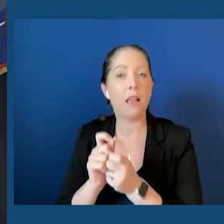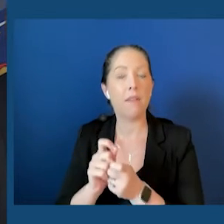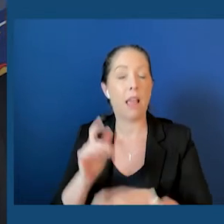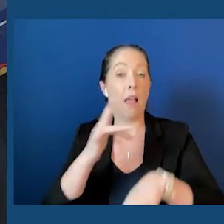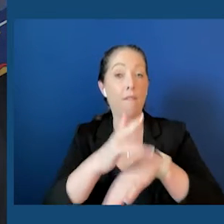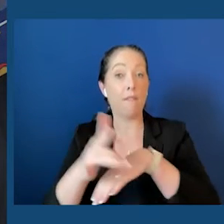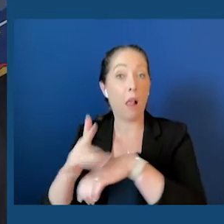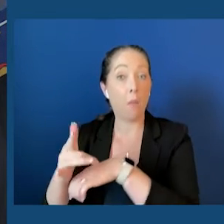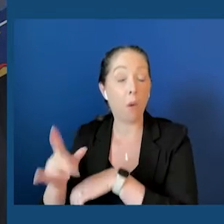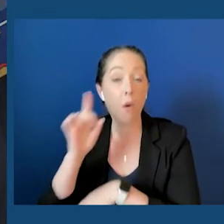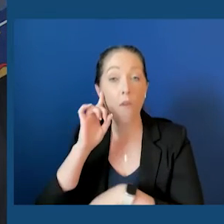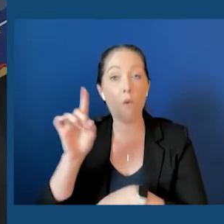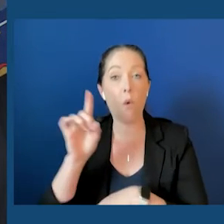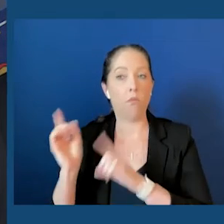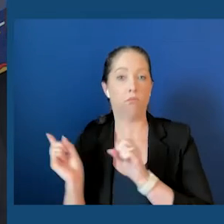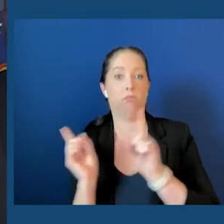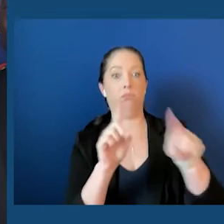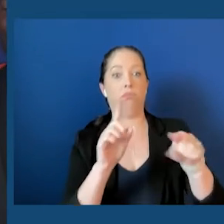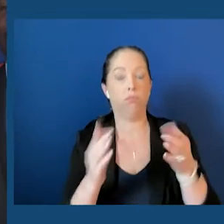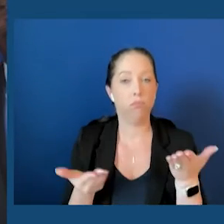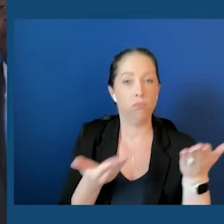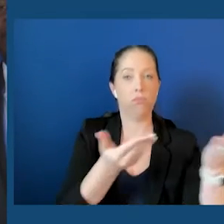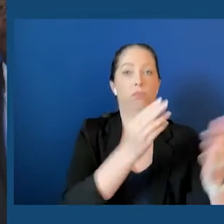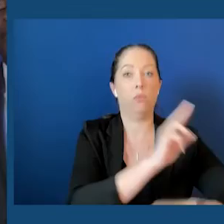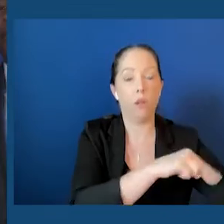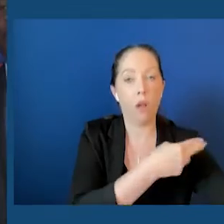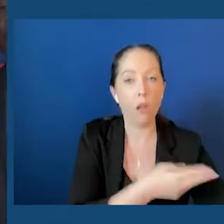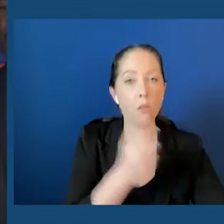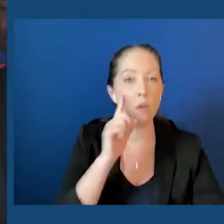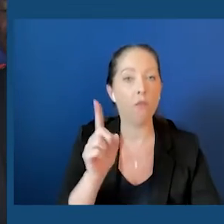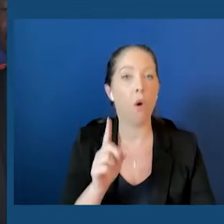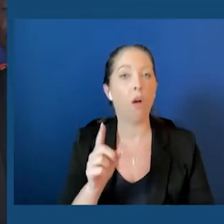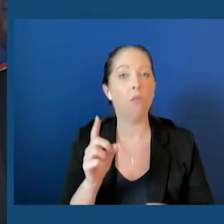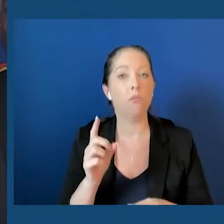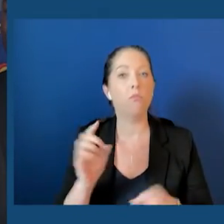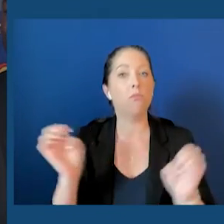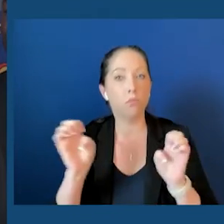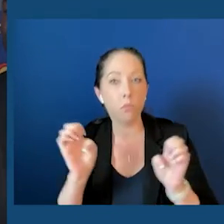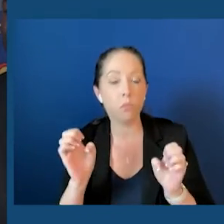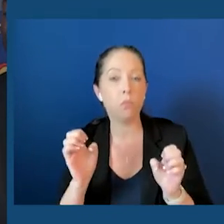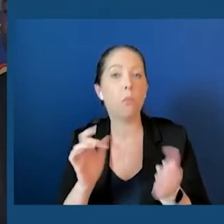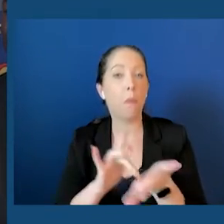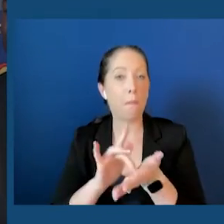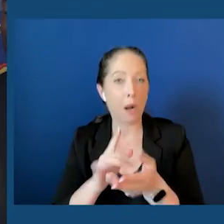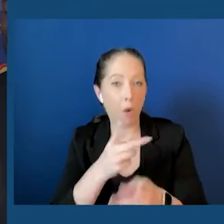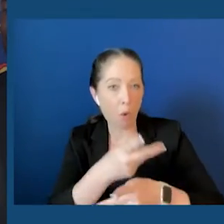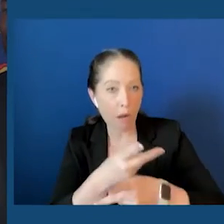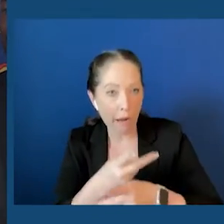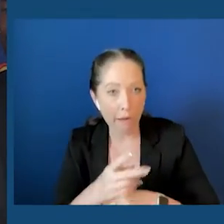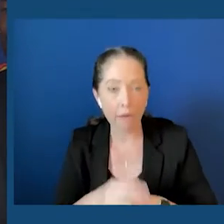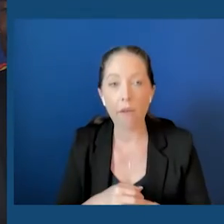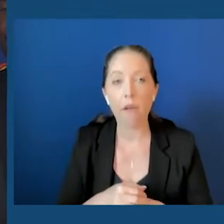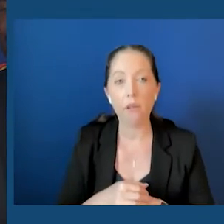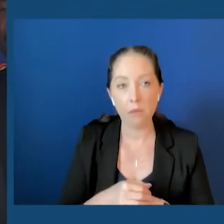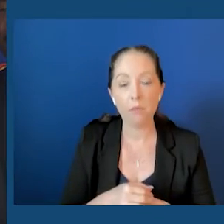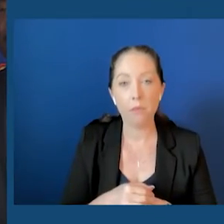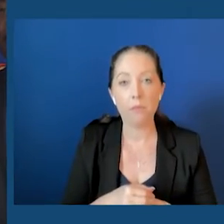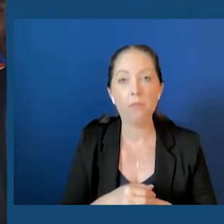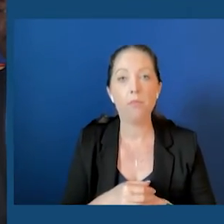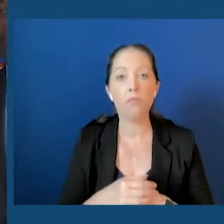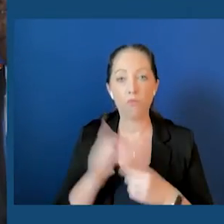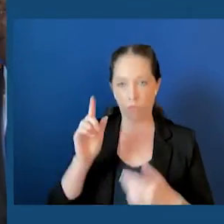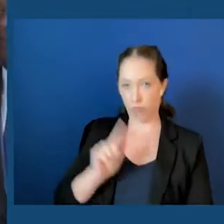somebody to a hospital for urgent medical care. Is that something that's on the radar, and how's that factoring into this? I will let